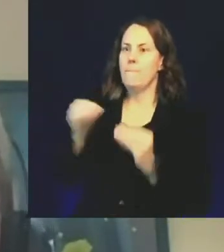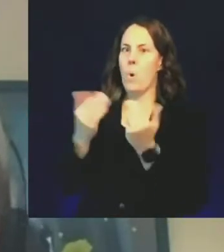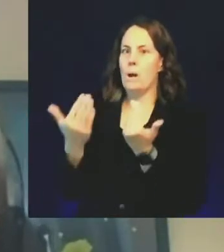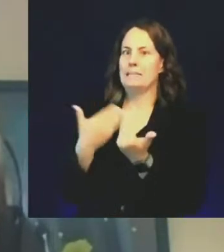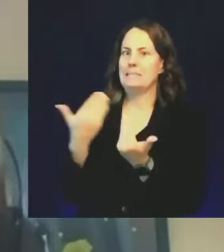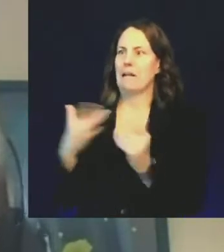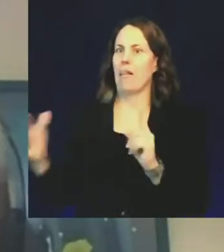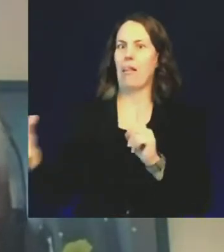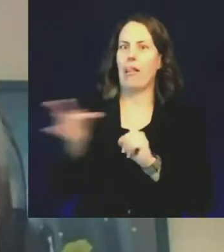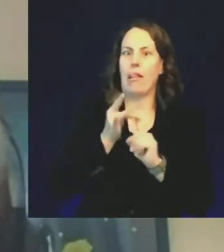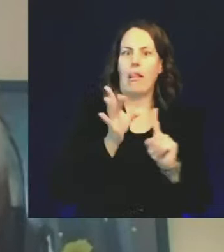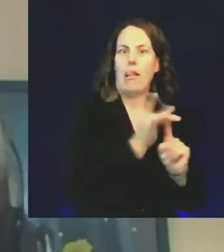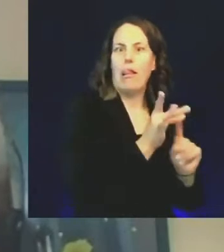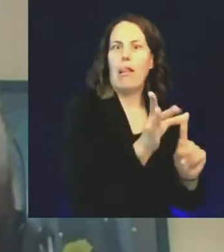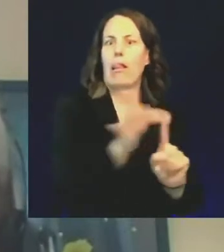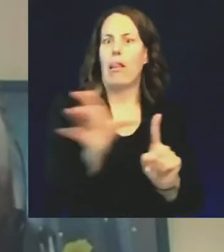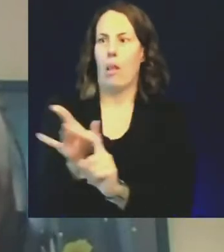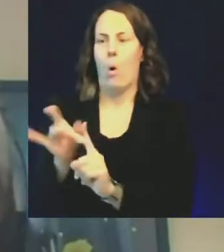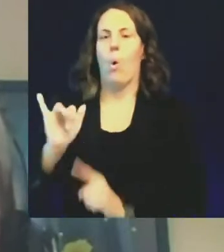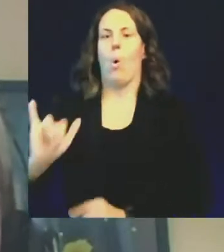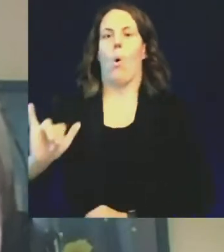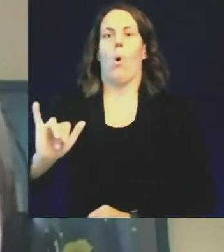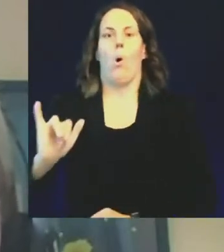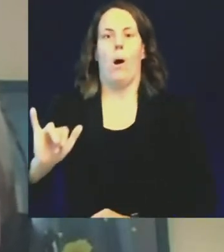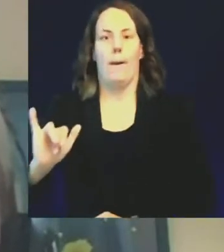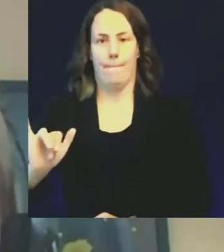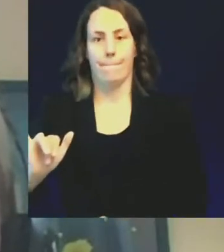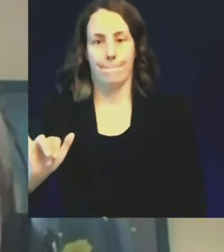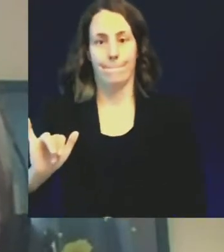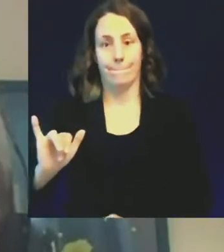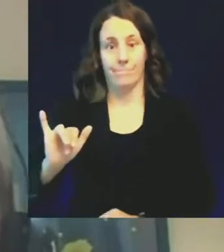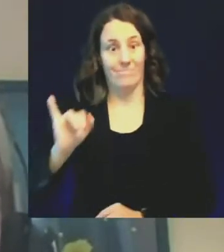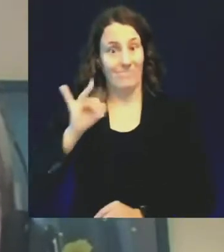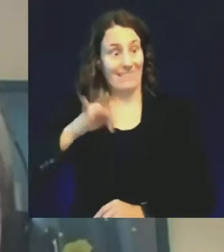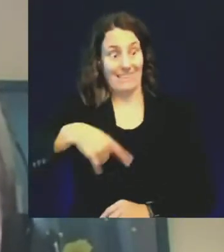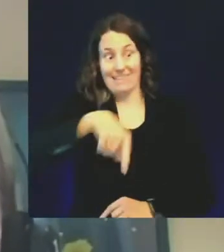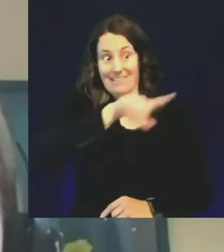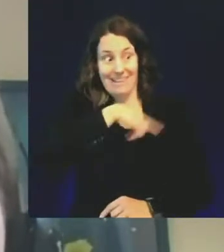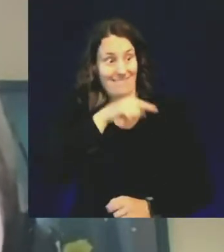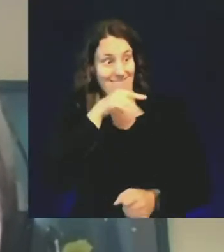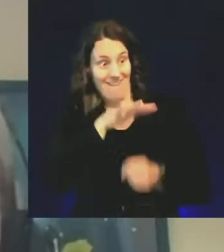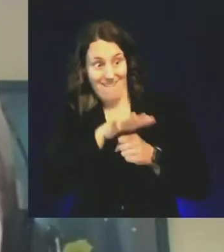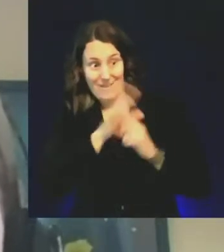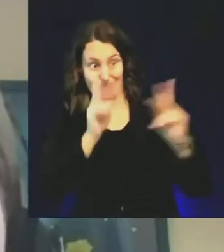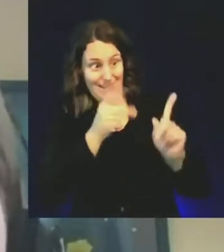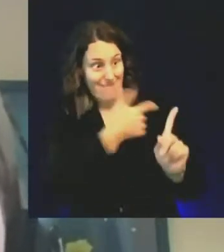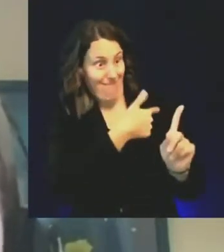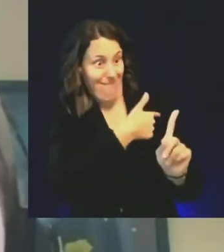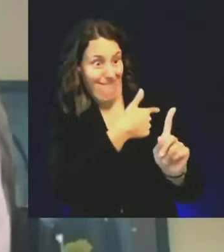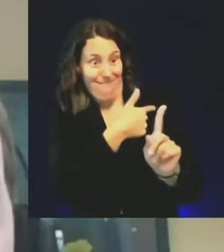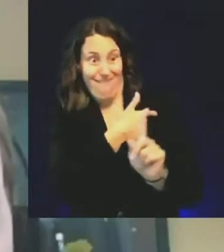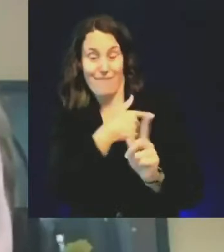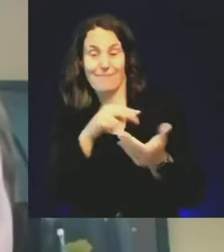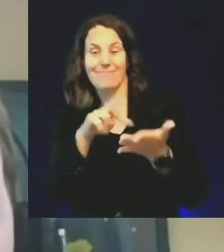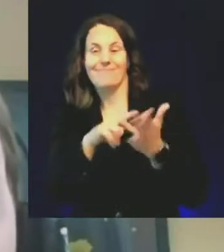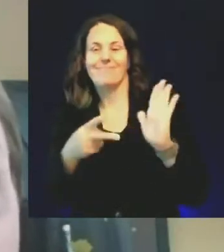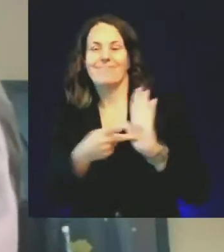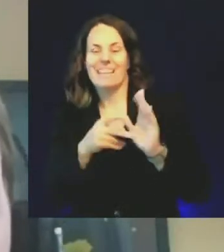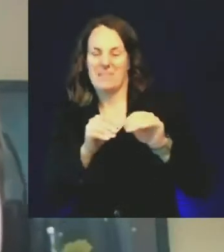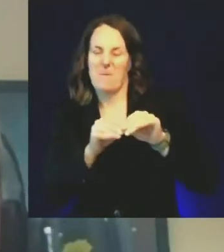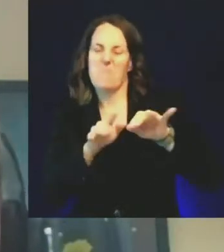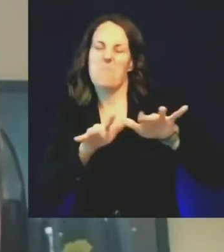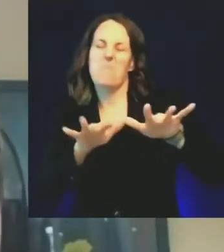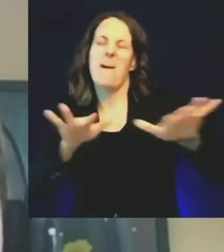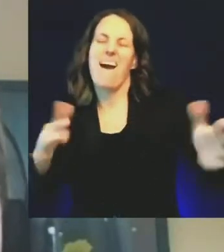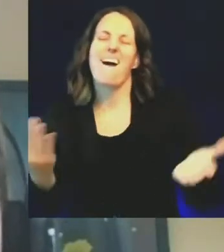can really squash the spread of COVID, we could have a variant emerge that isn't